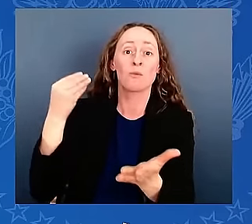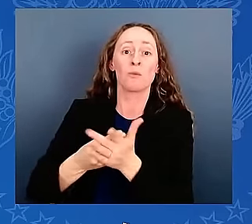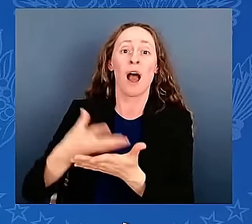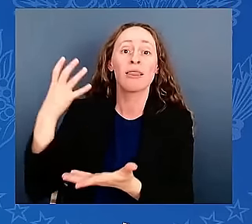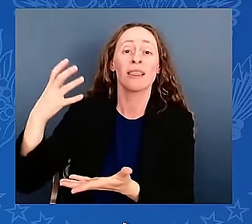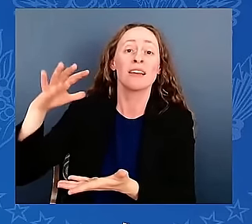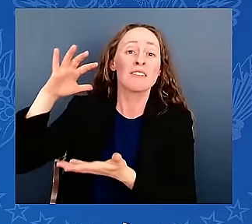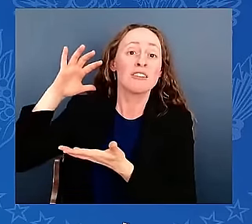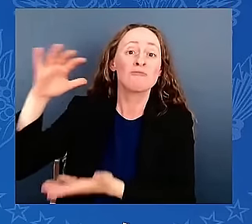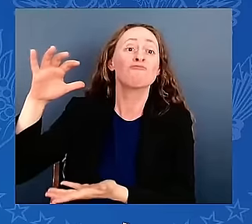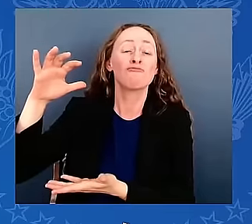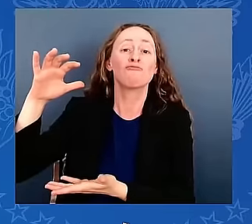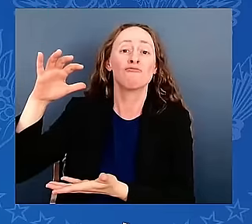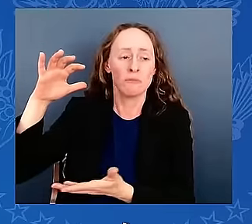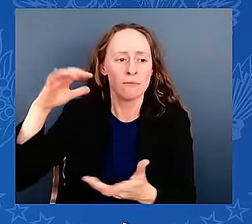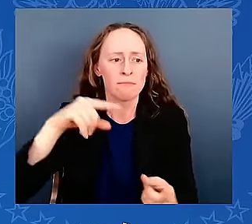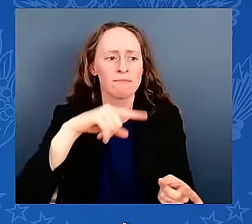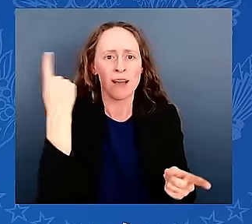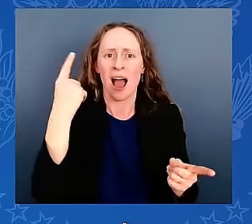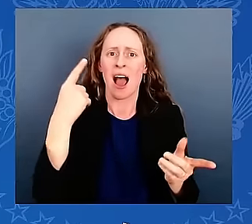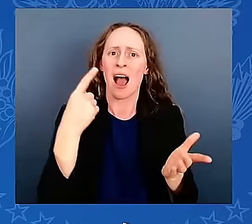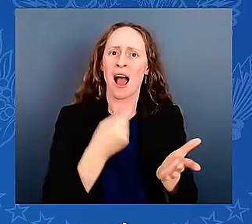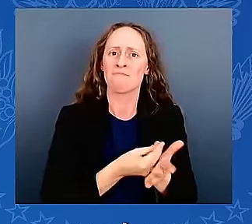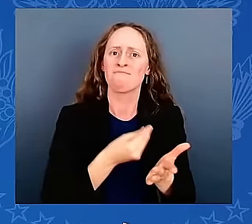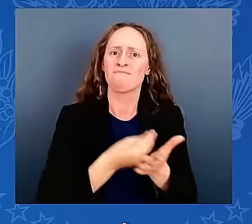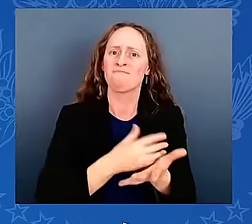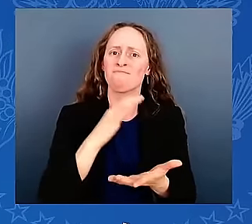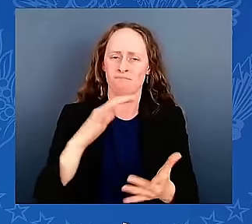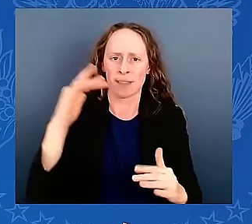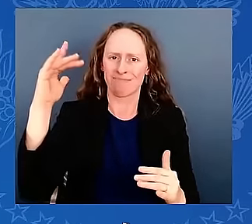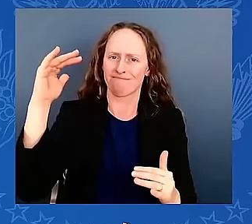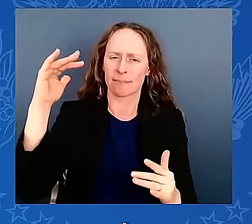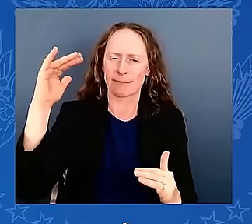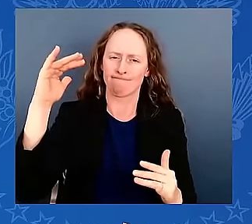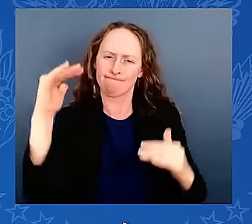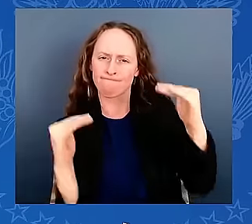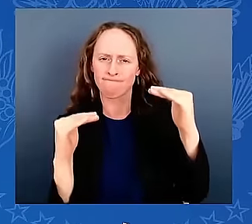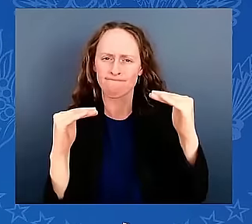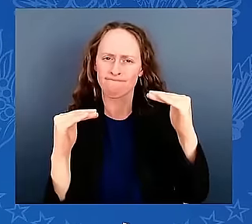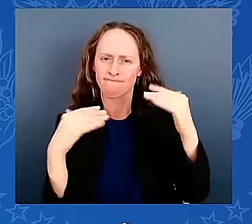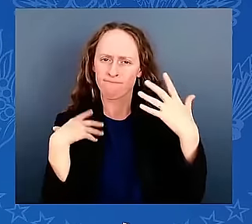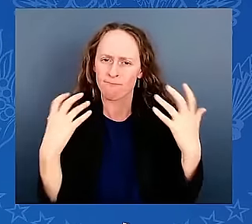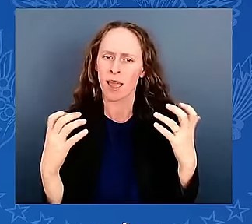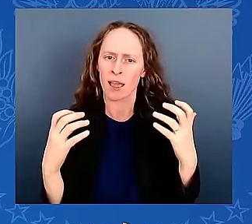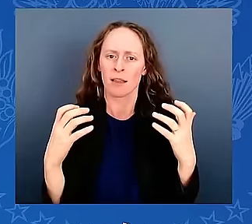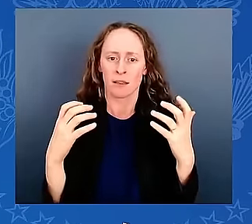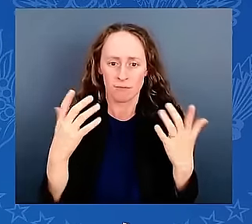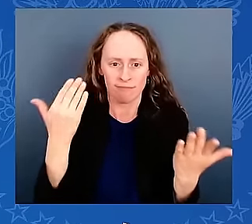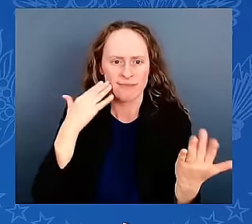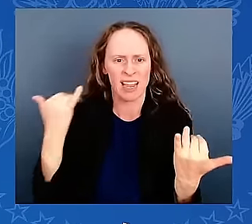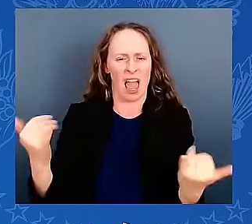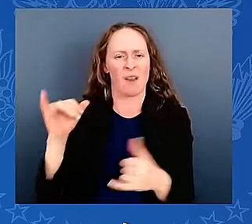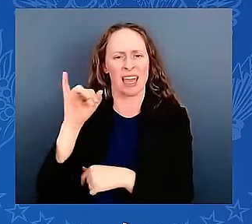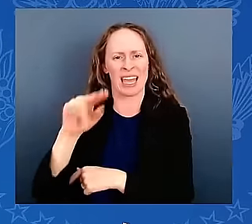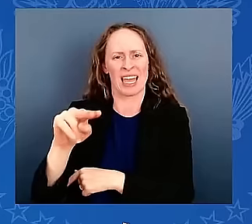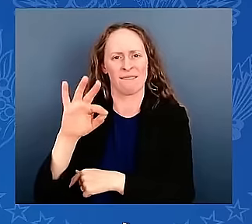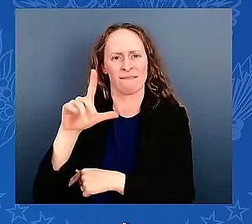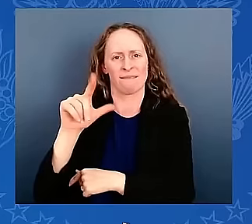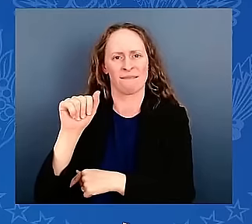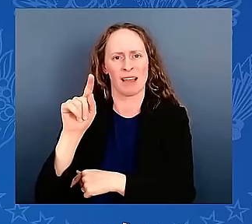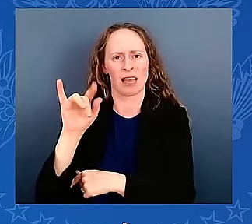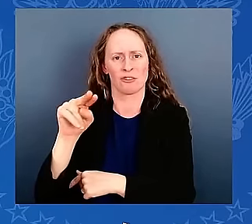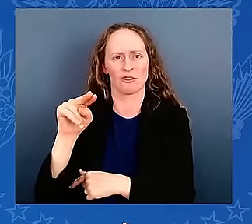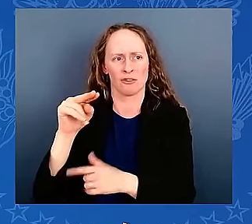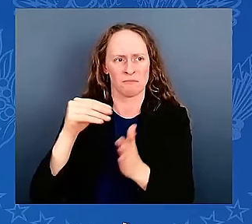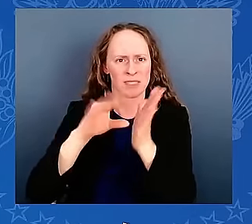further, and we're going to have, as they say, a soft landing. Folks, you're going to see us grow faster and faster. That's not just